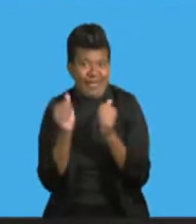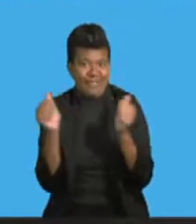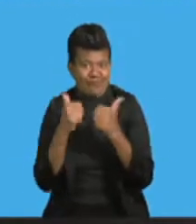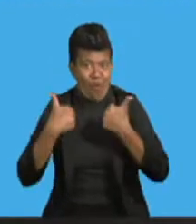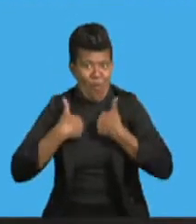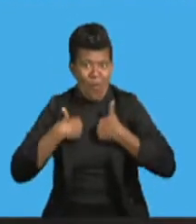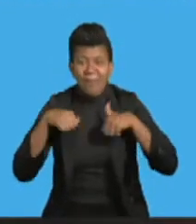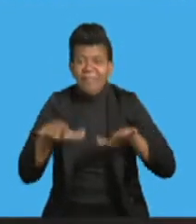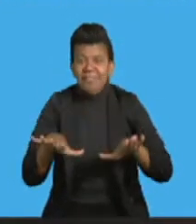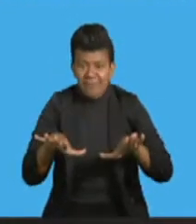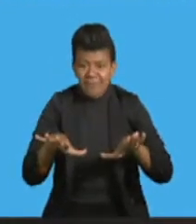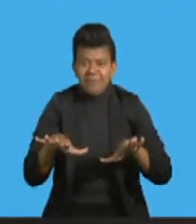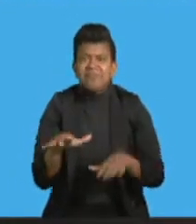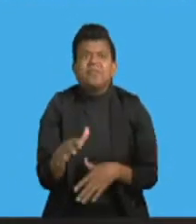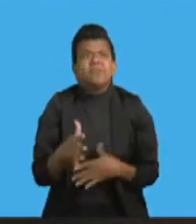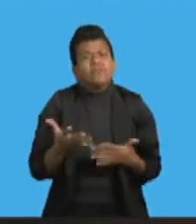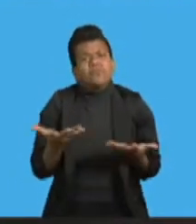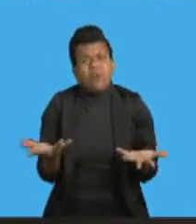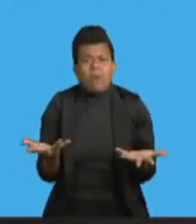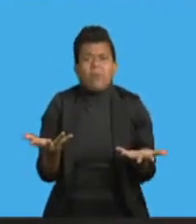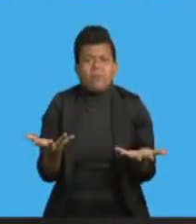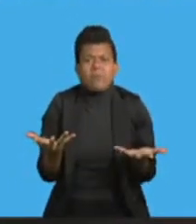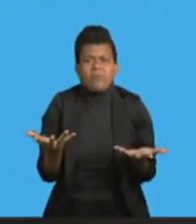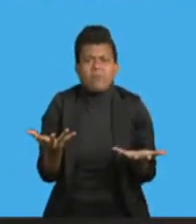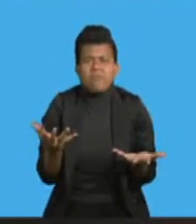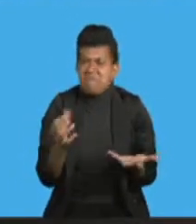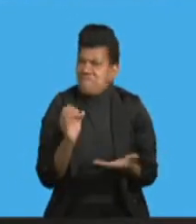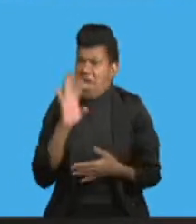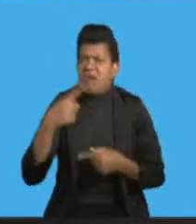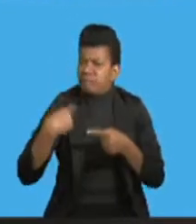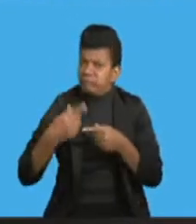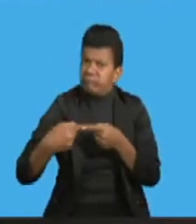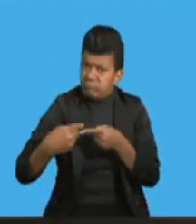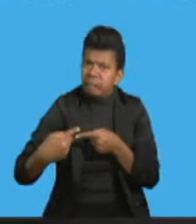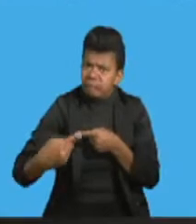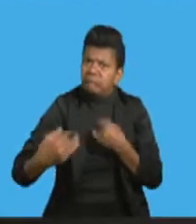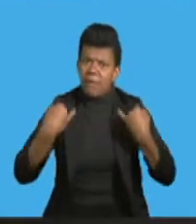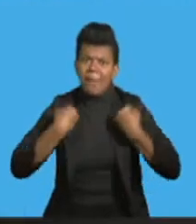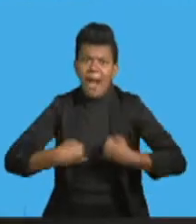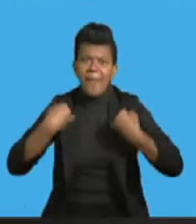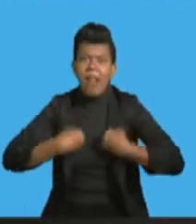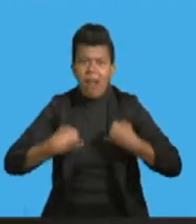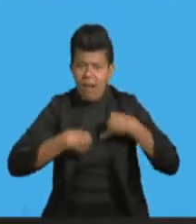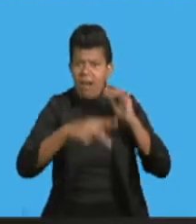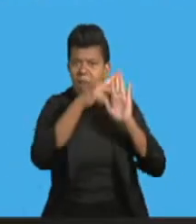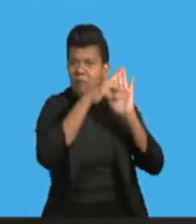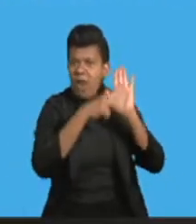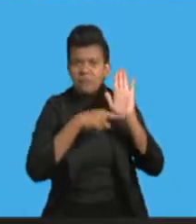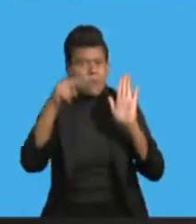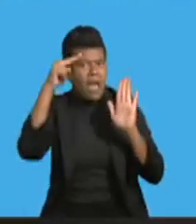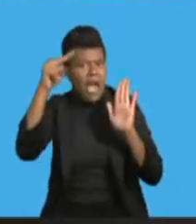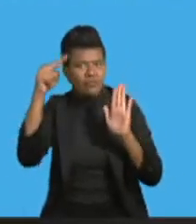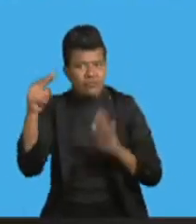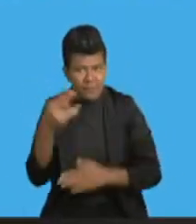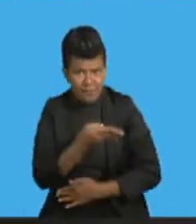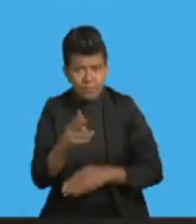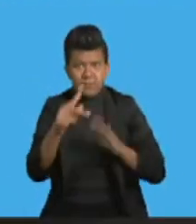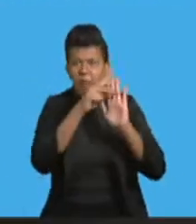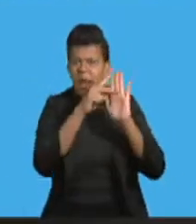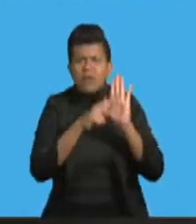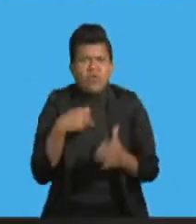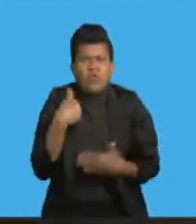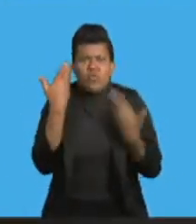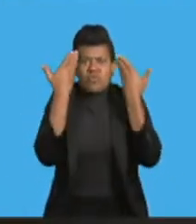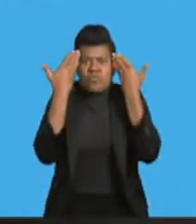start implementing certain aspects of this national policy. We would know as